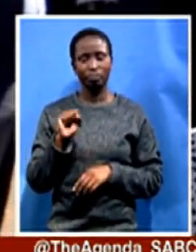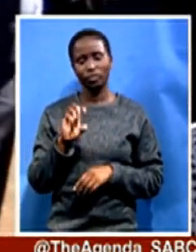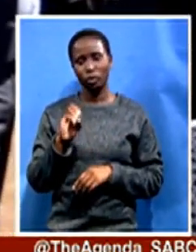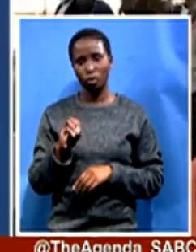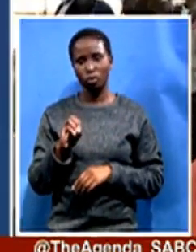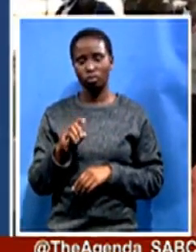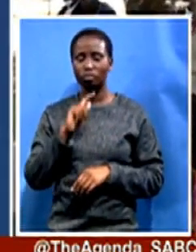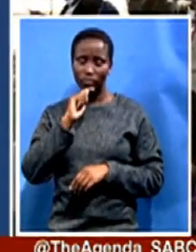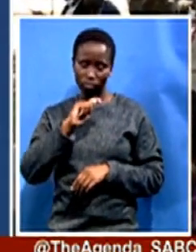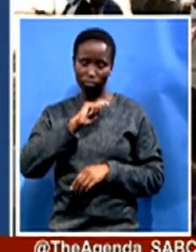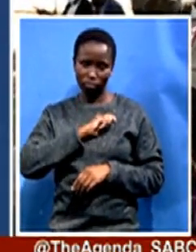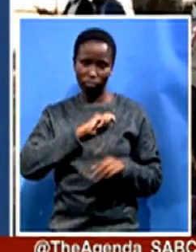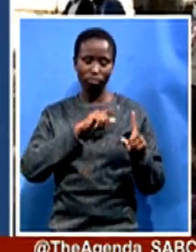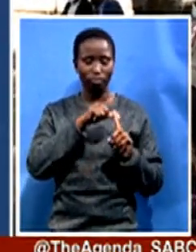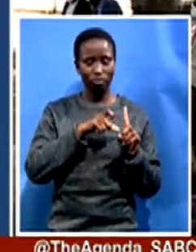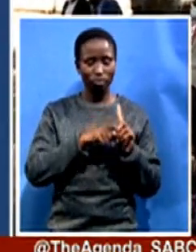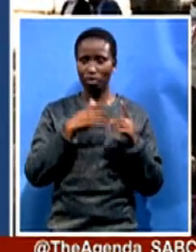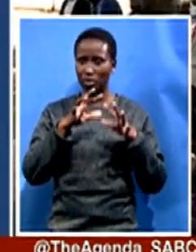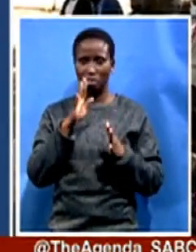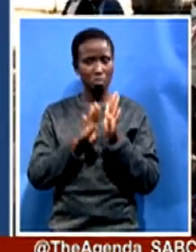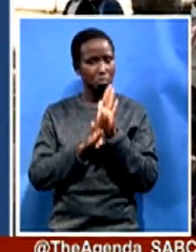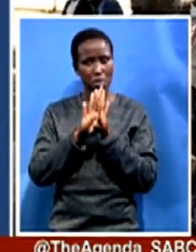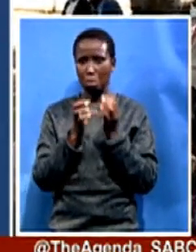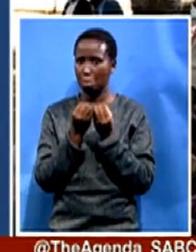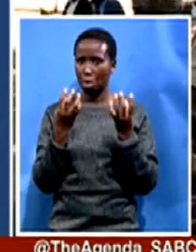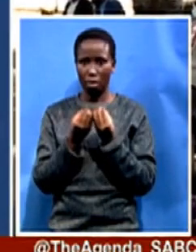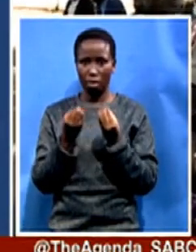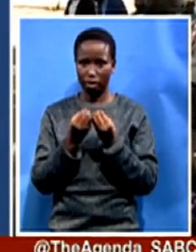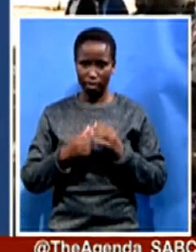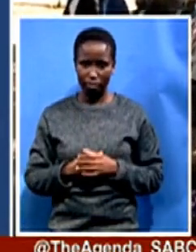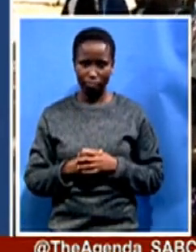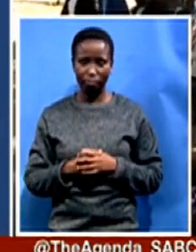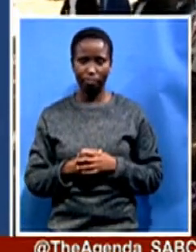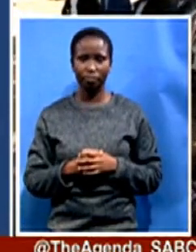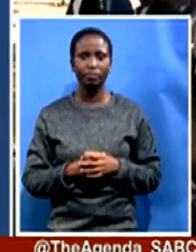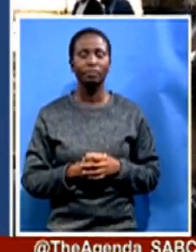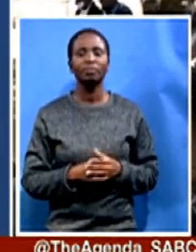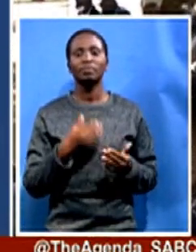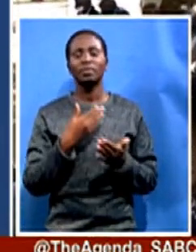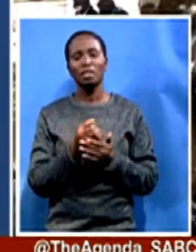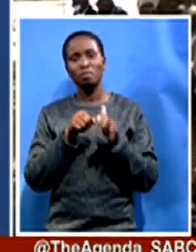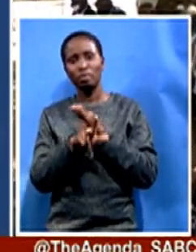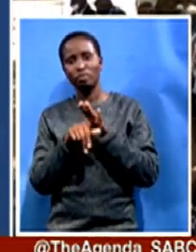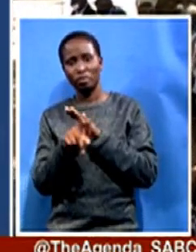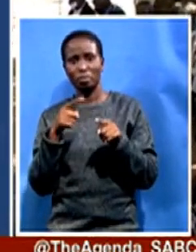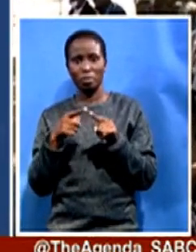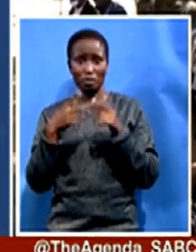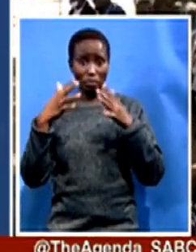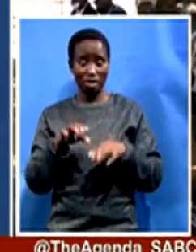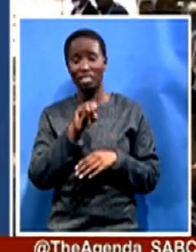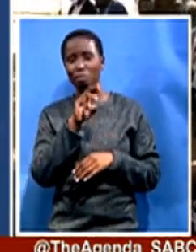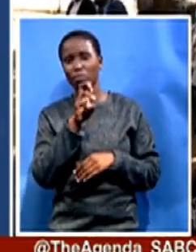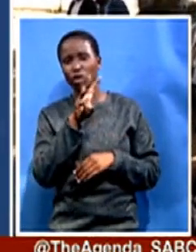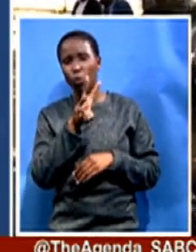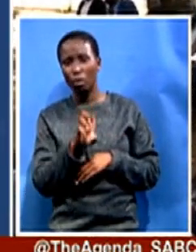things. We've just played a bit of the clips in Simphiwe, and I just want to ask you, and you can correct me